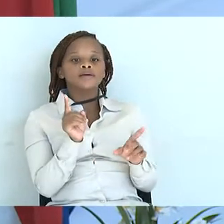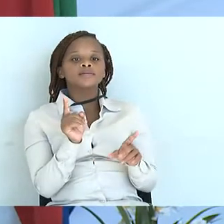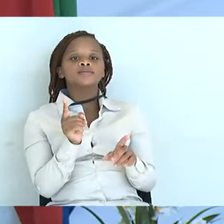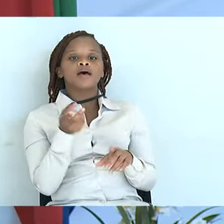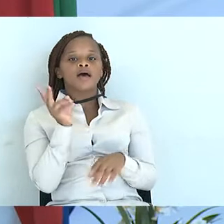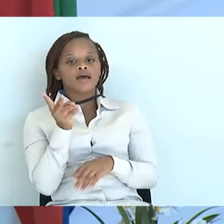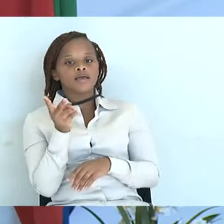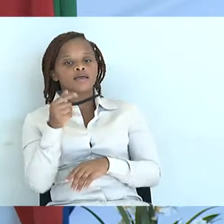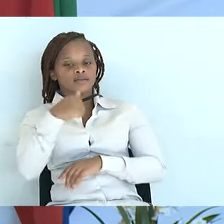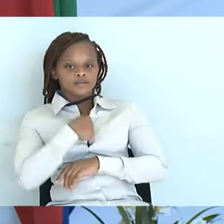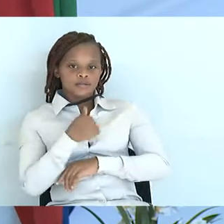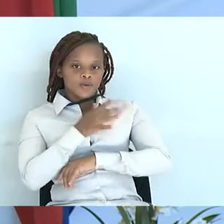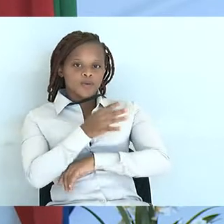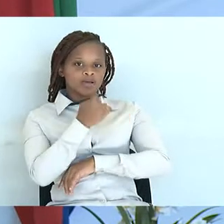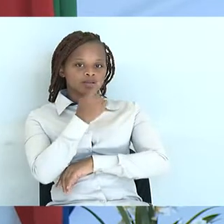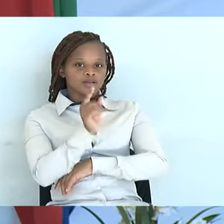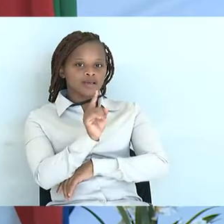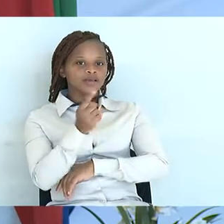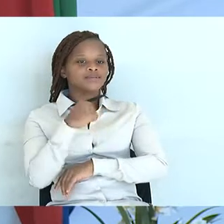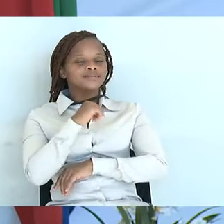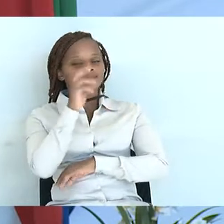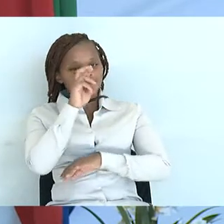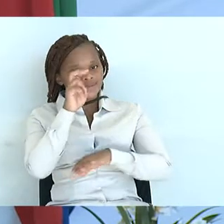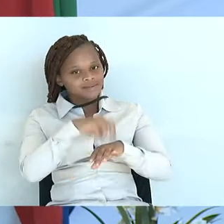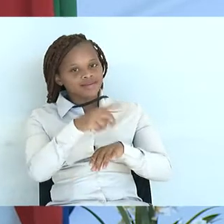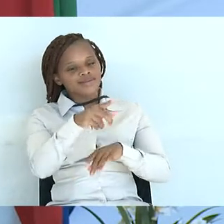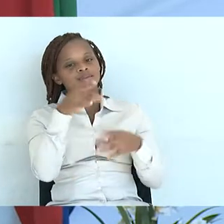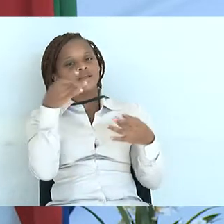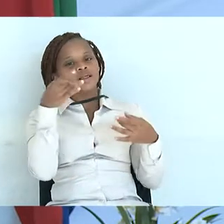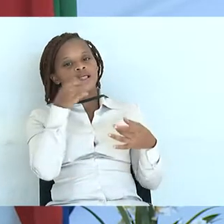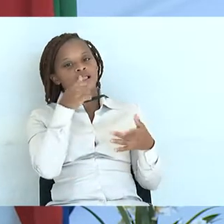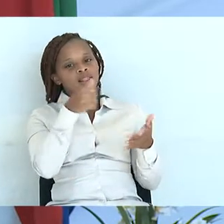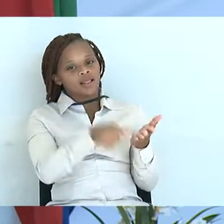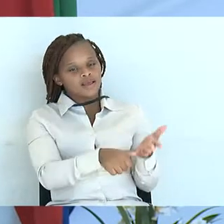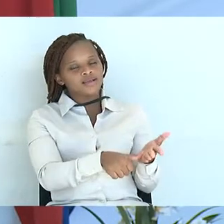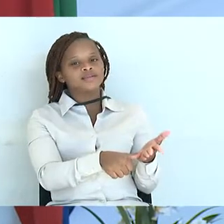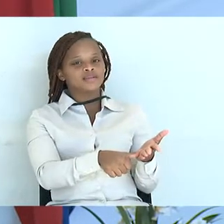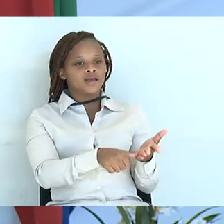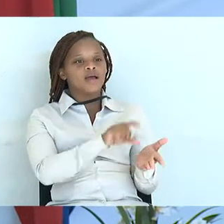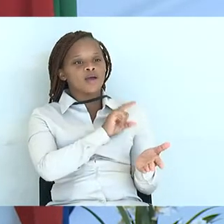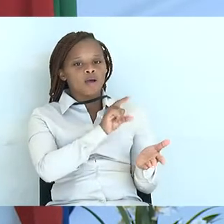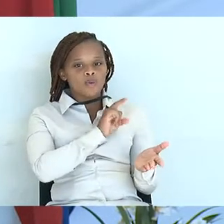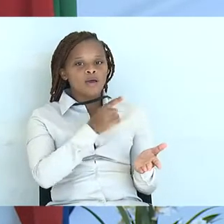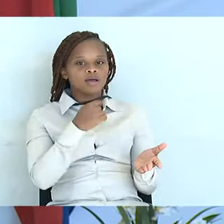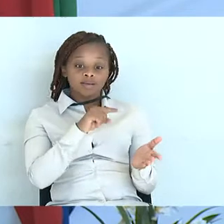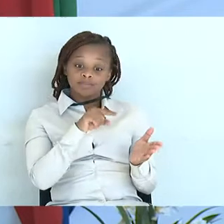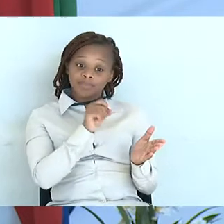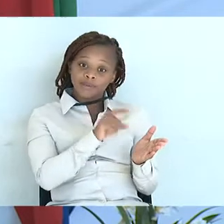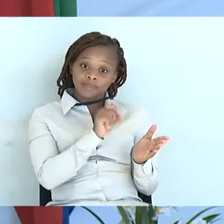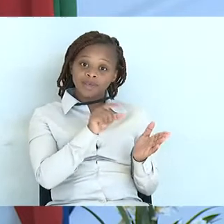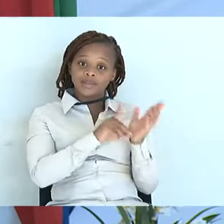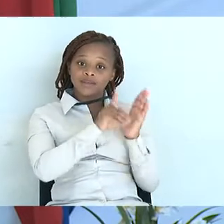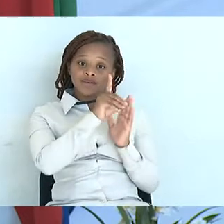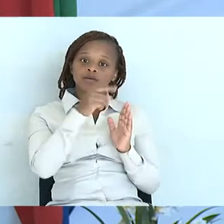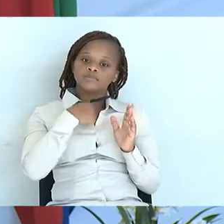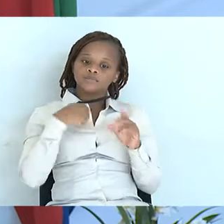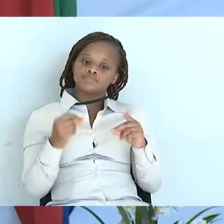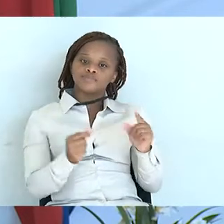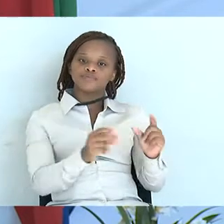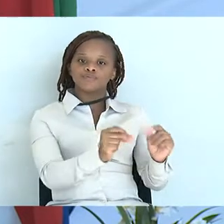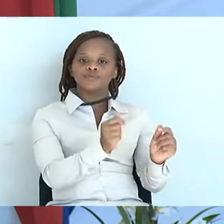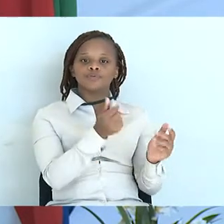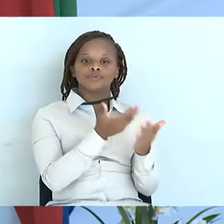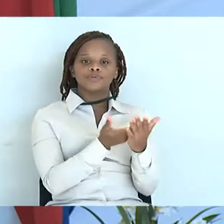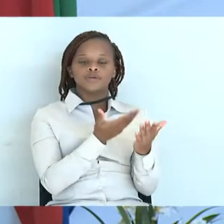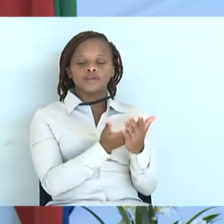appeal that we need those letters. They will assist us to fast-track this development. Next slide.